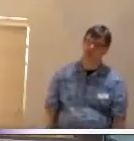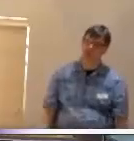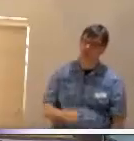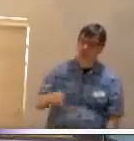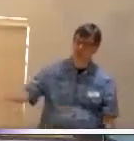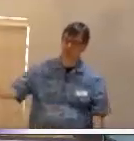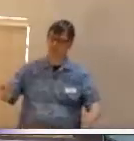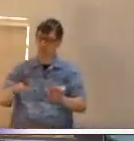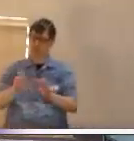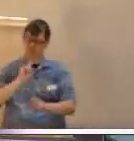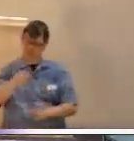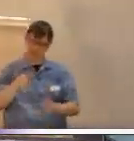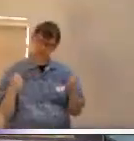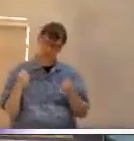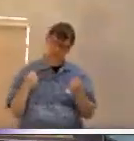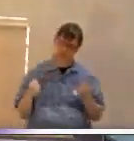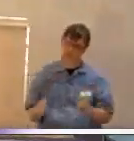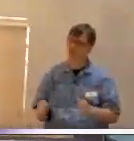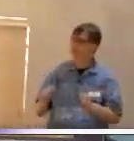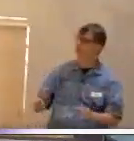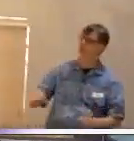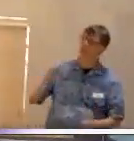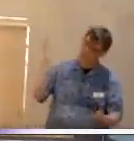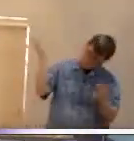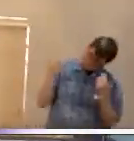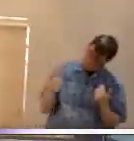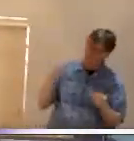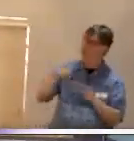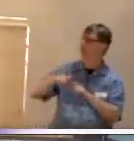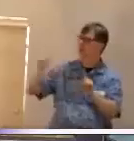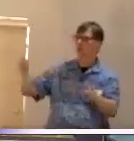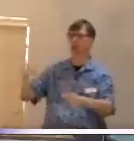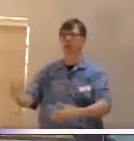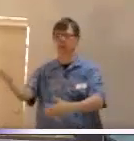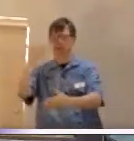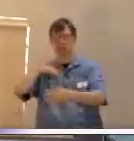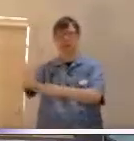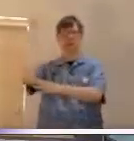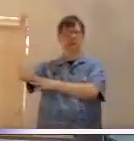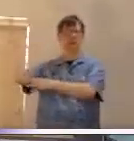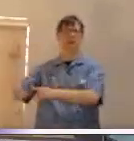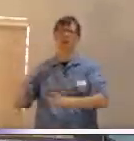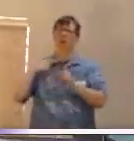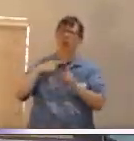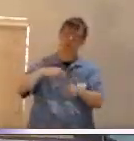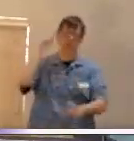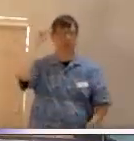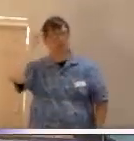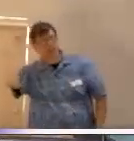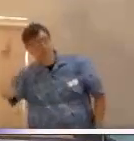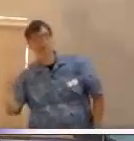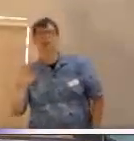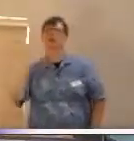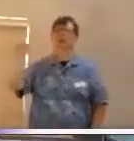Everything is energy. And as we become attuned, we become enlightened to the idea that the